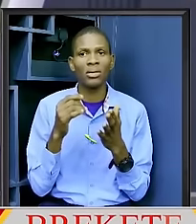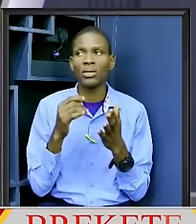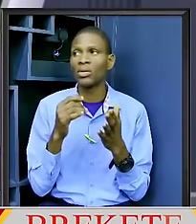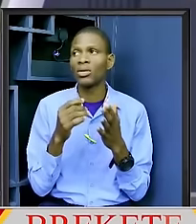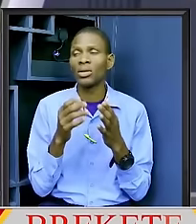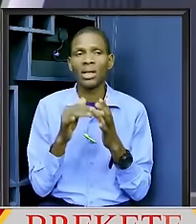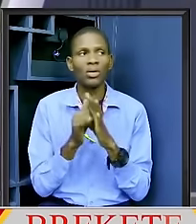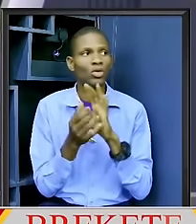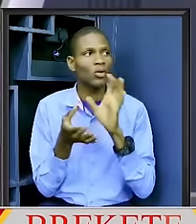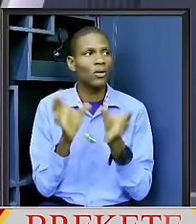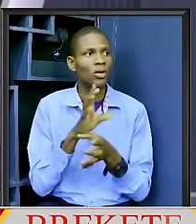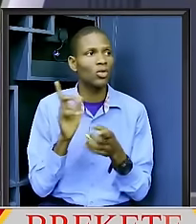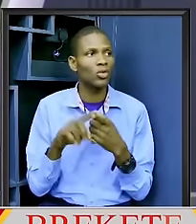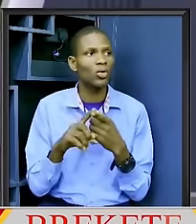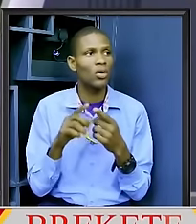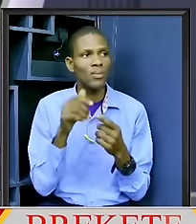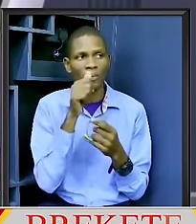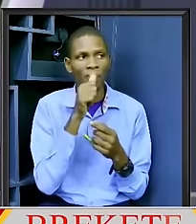private use.